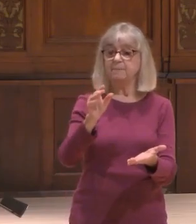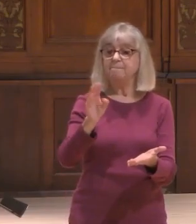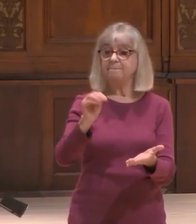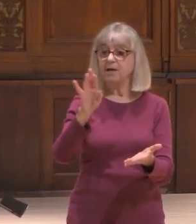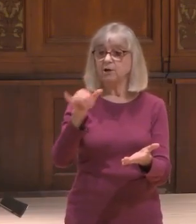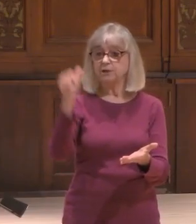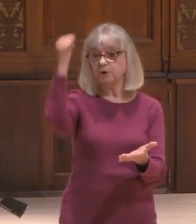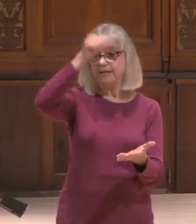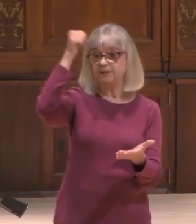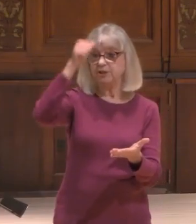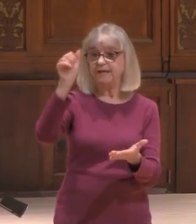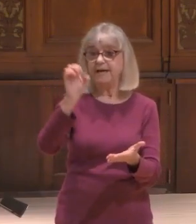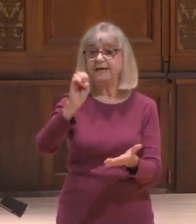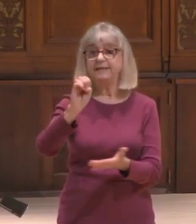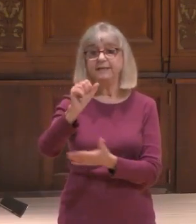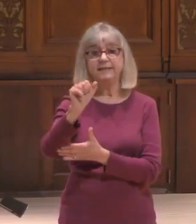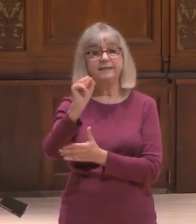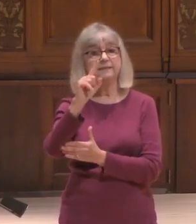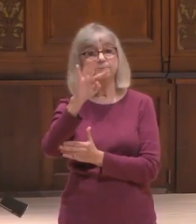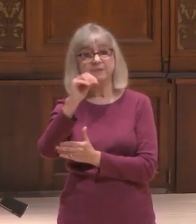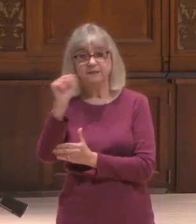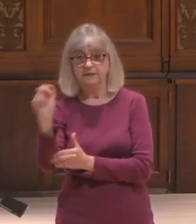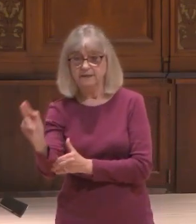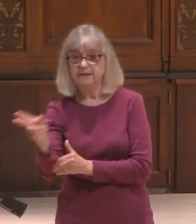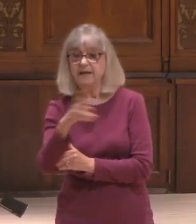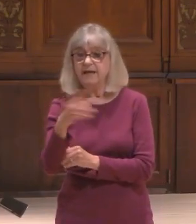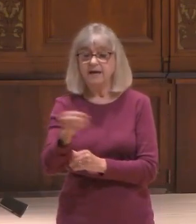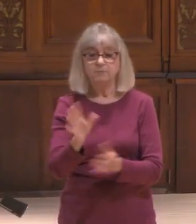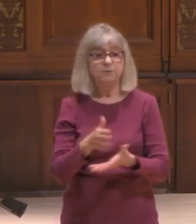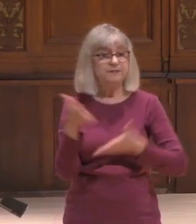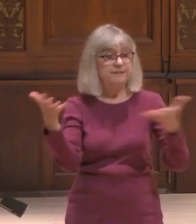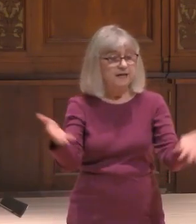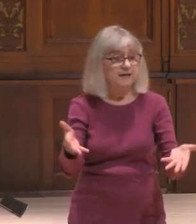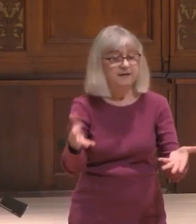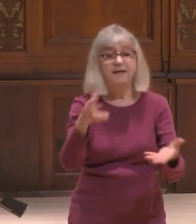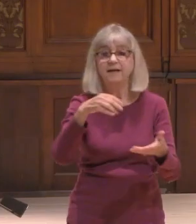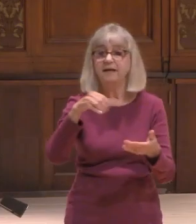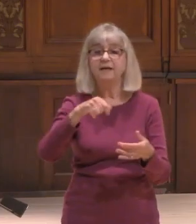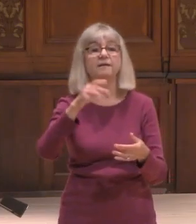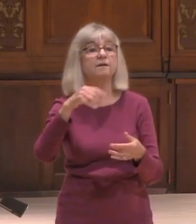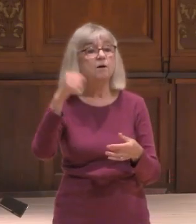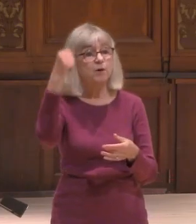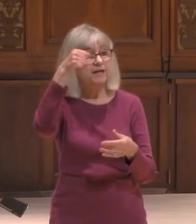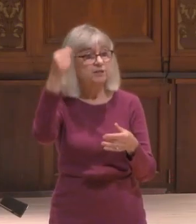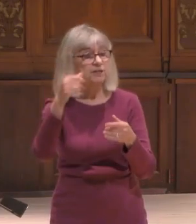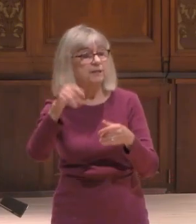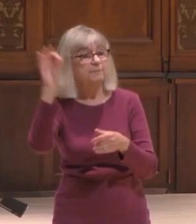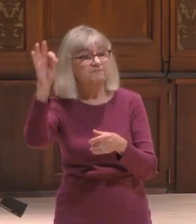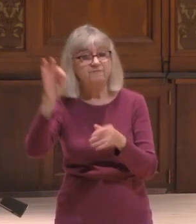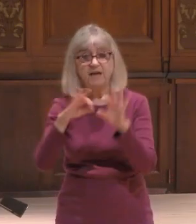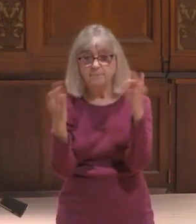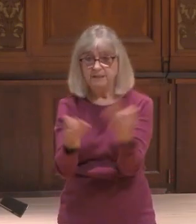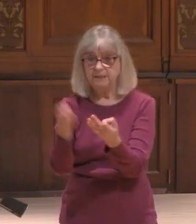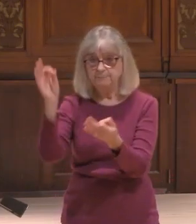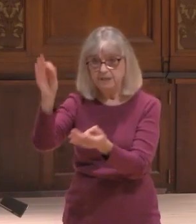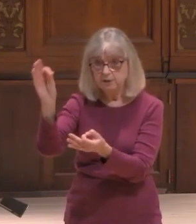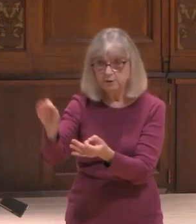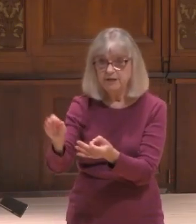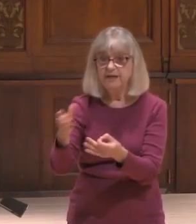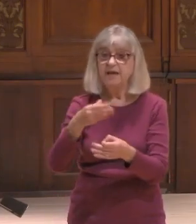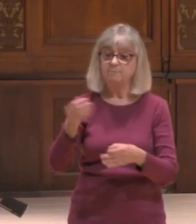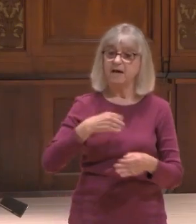Reverend Meyer for ordination from the family ministry are just a couple of wow events. And then, of course, my Chiapas